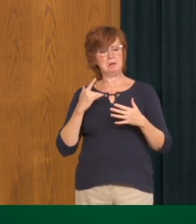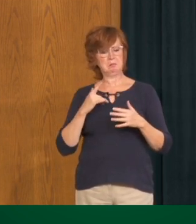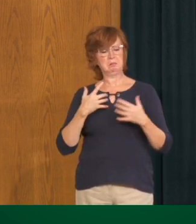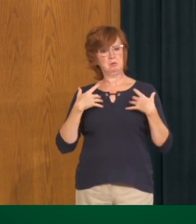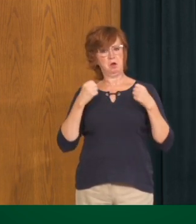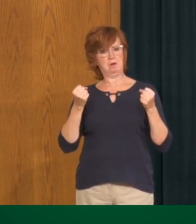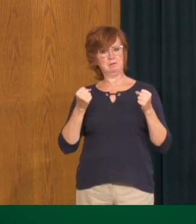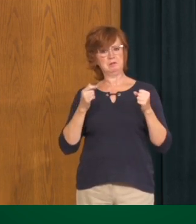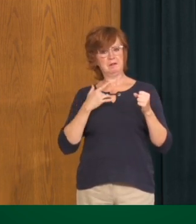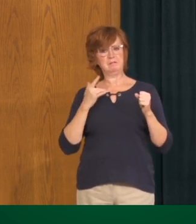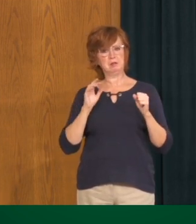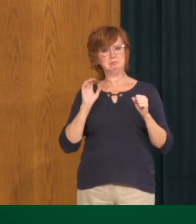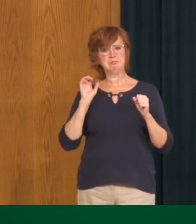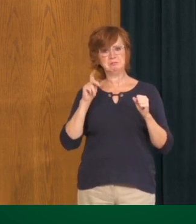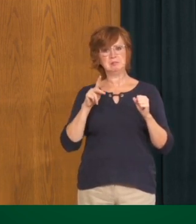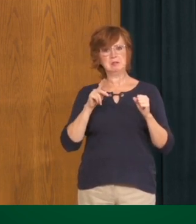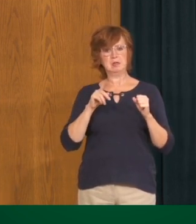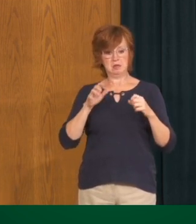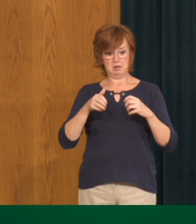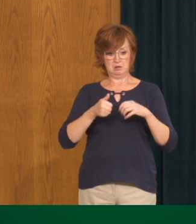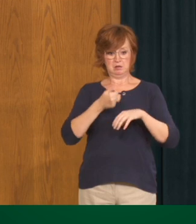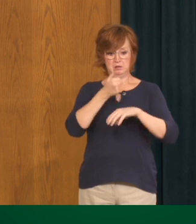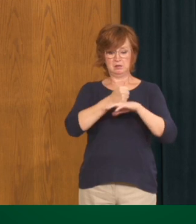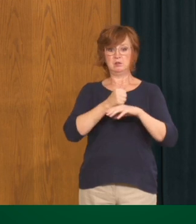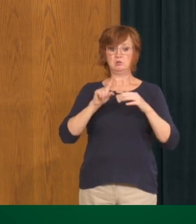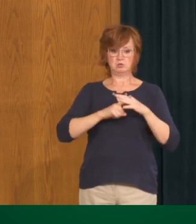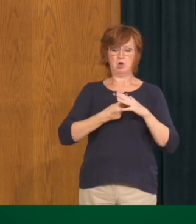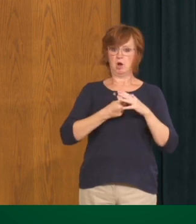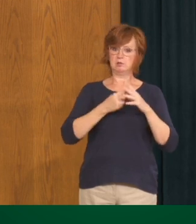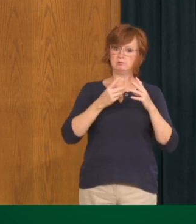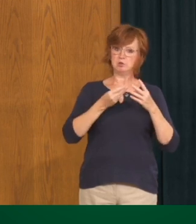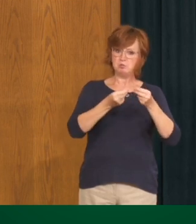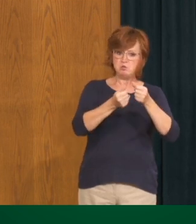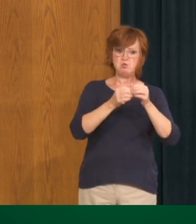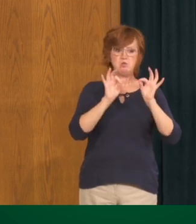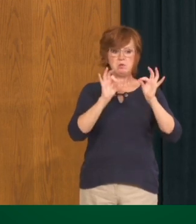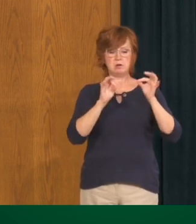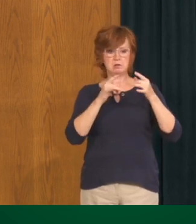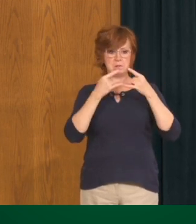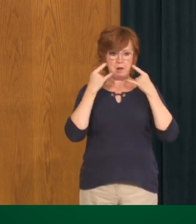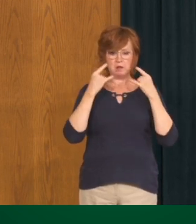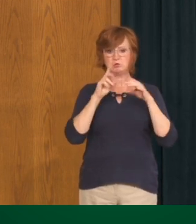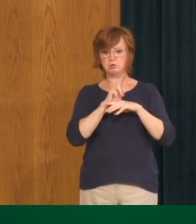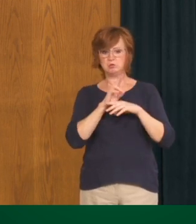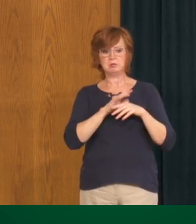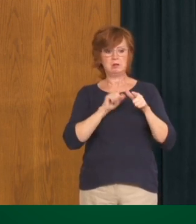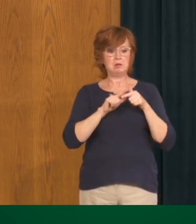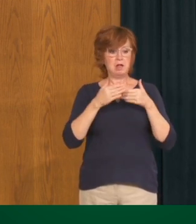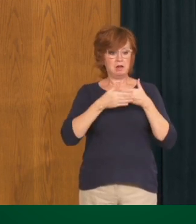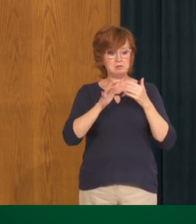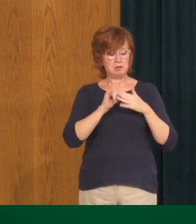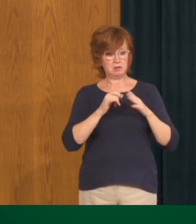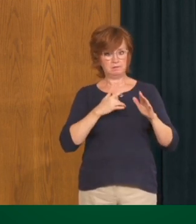we'll start off in a smooth way, and then we'll continue to recalibrate if we need to make any adjustments. Thank you.